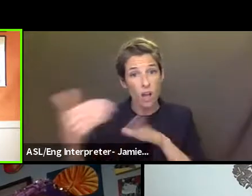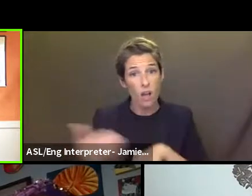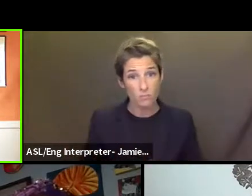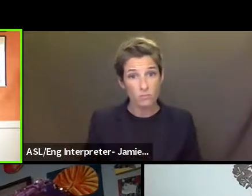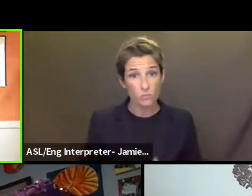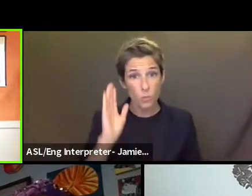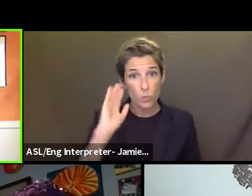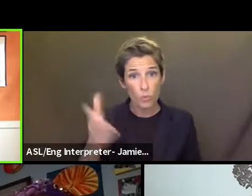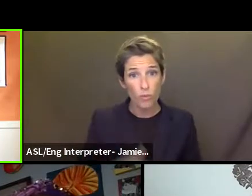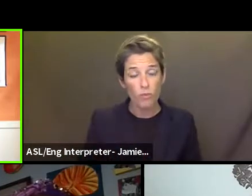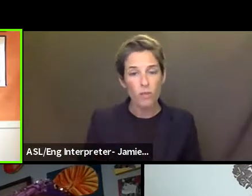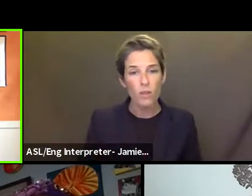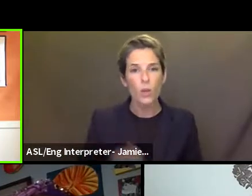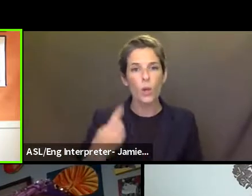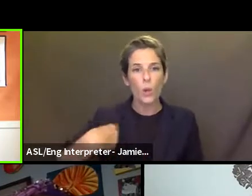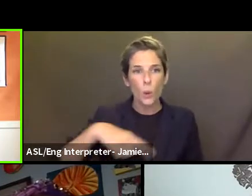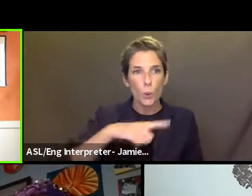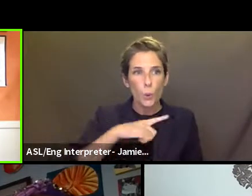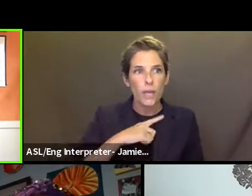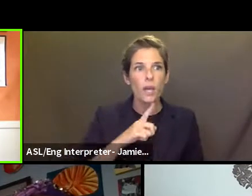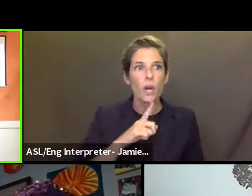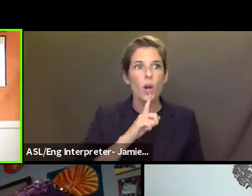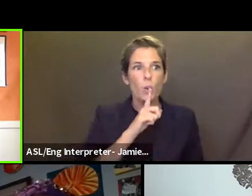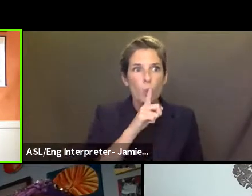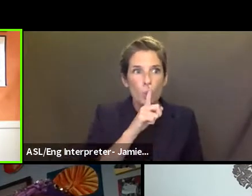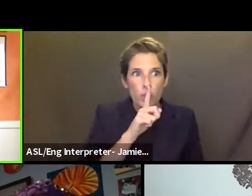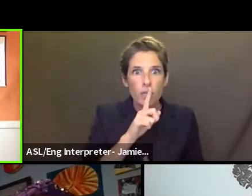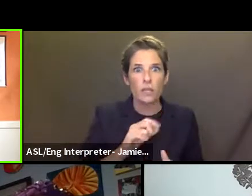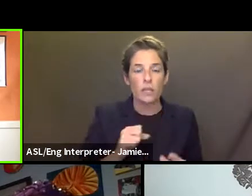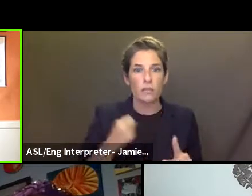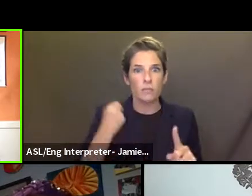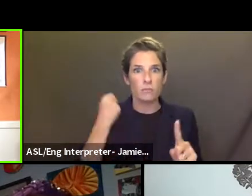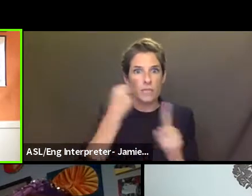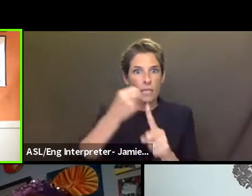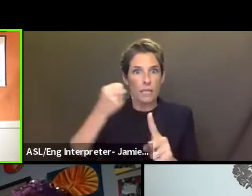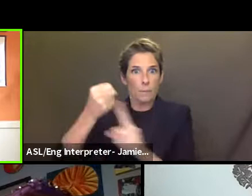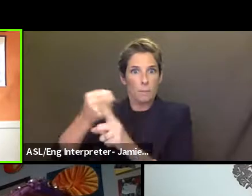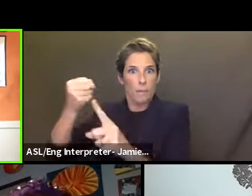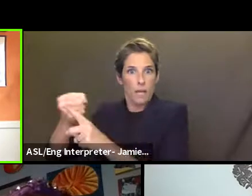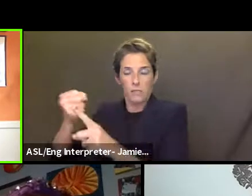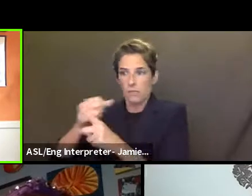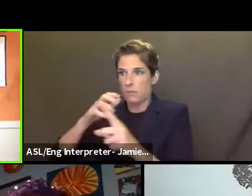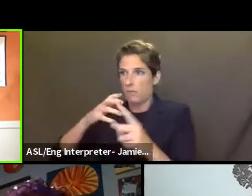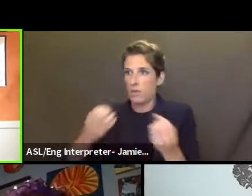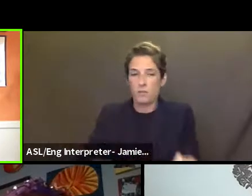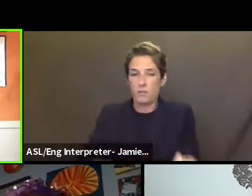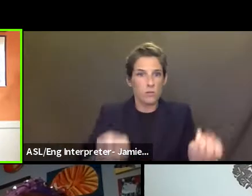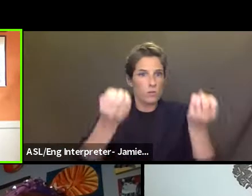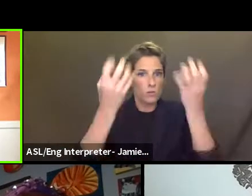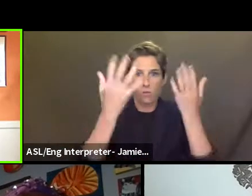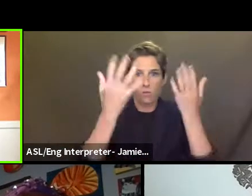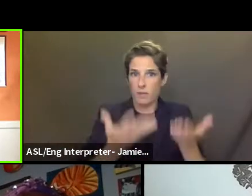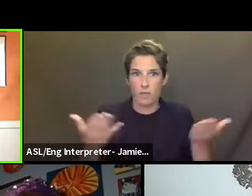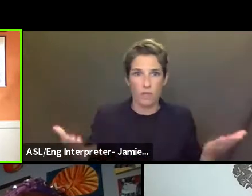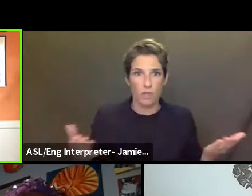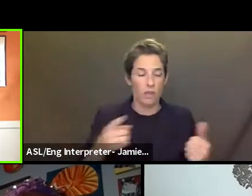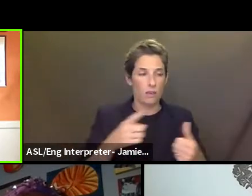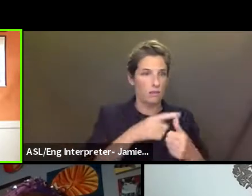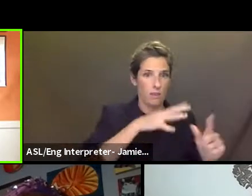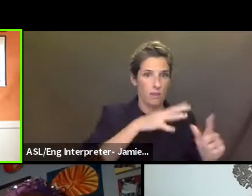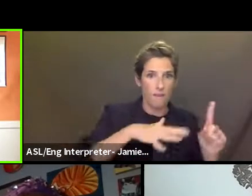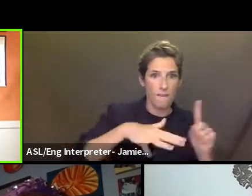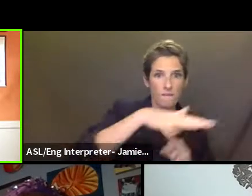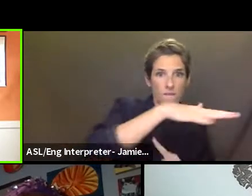We are so susceptible to so many things, environmentally